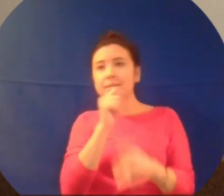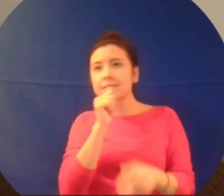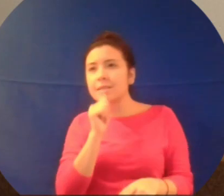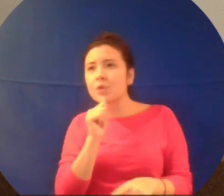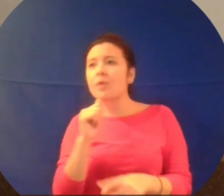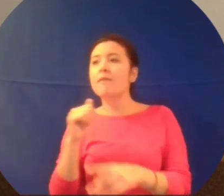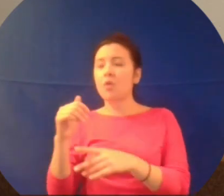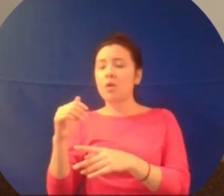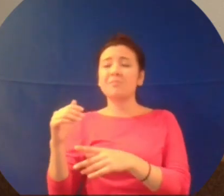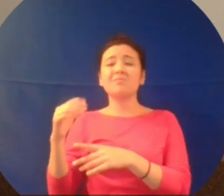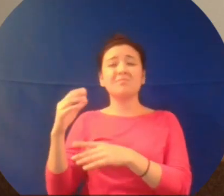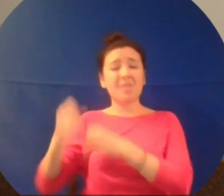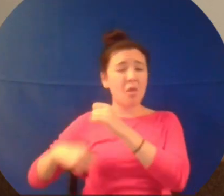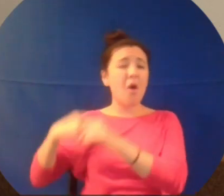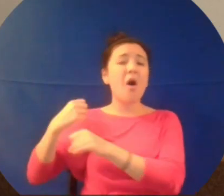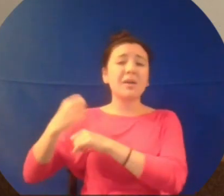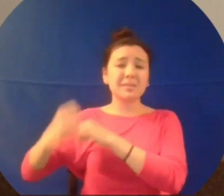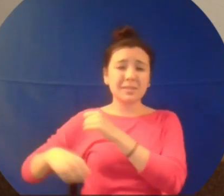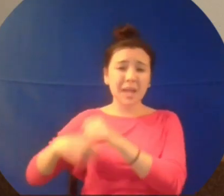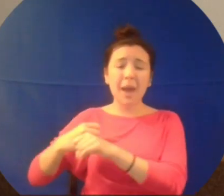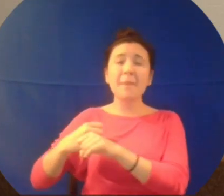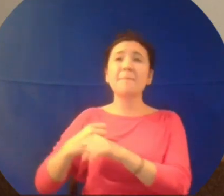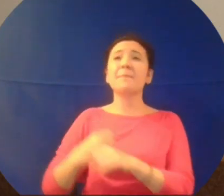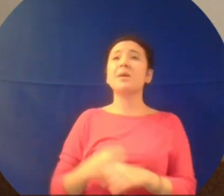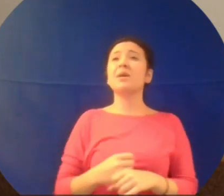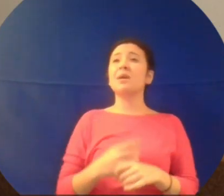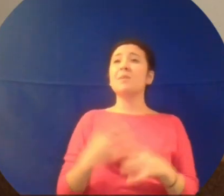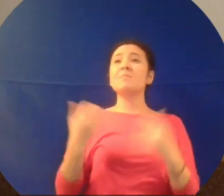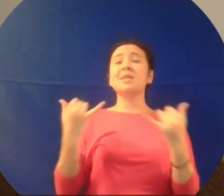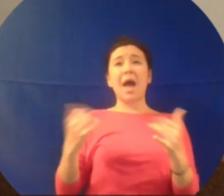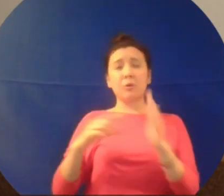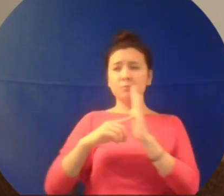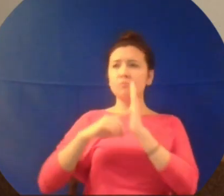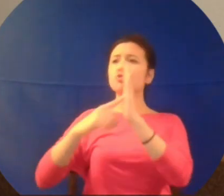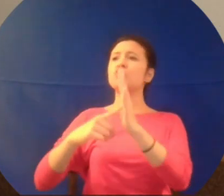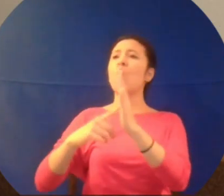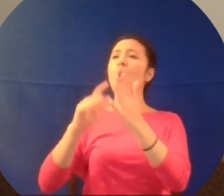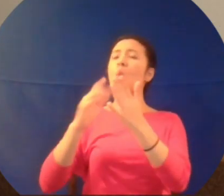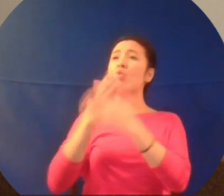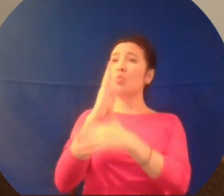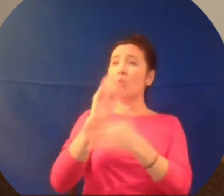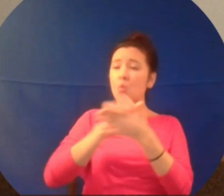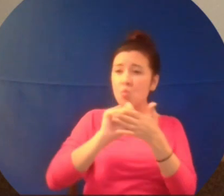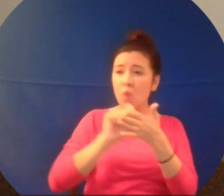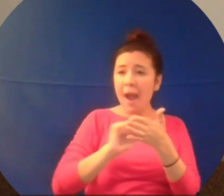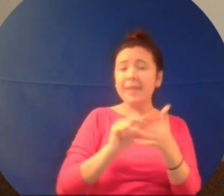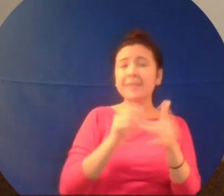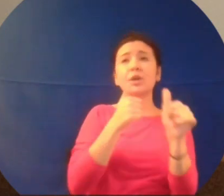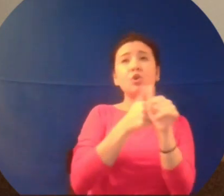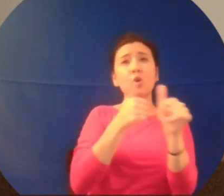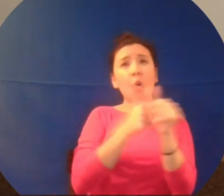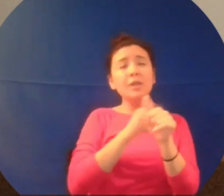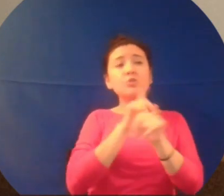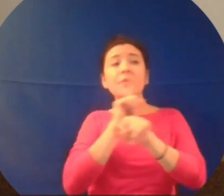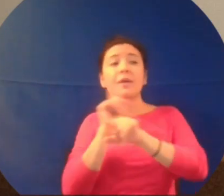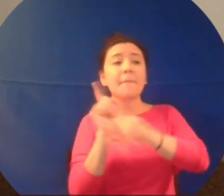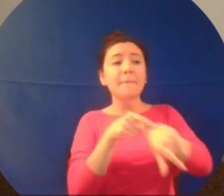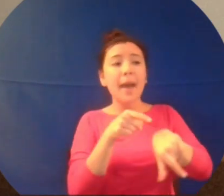now manifested through the prophetic writings, and according to the command of the eternal